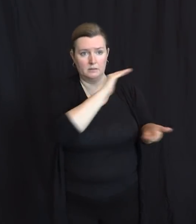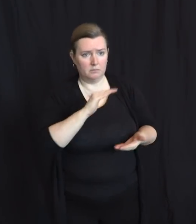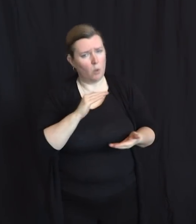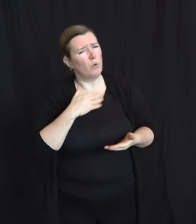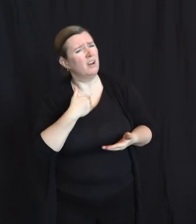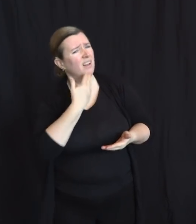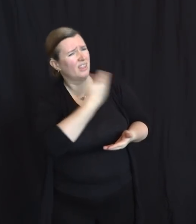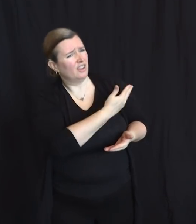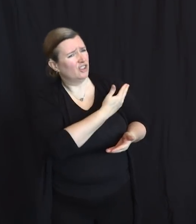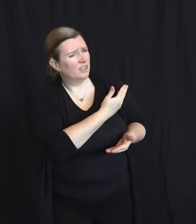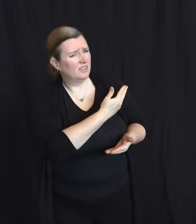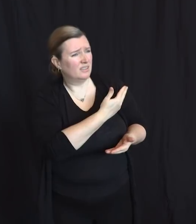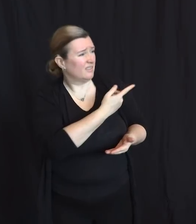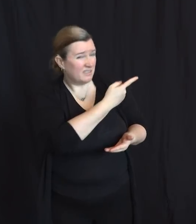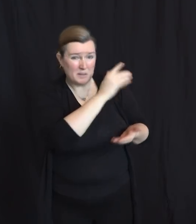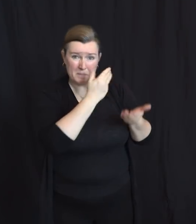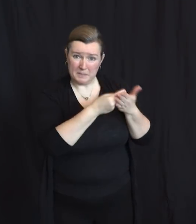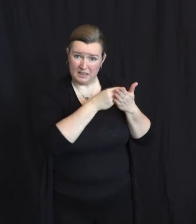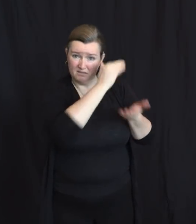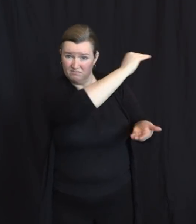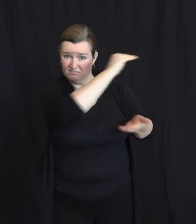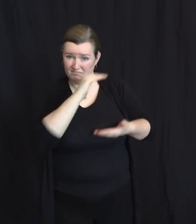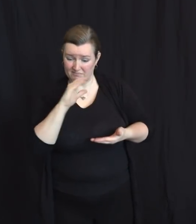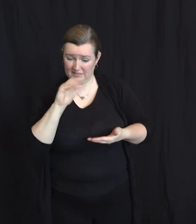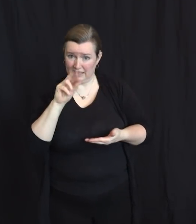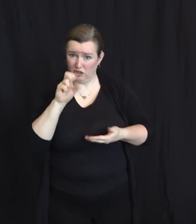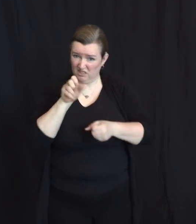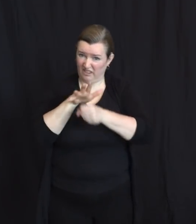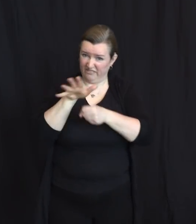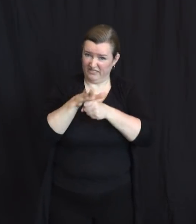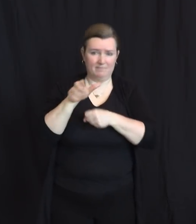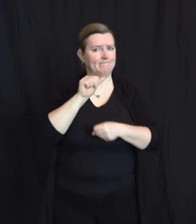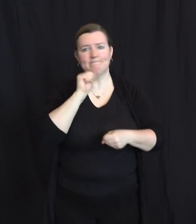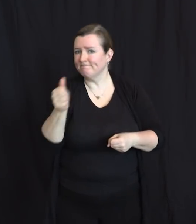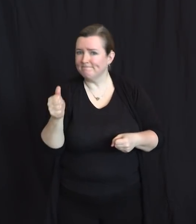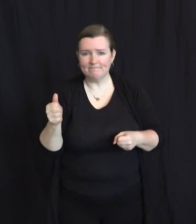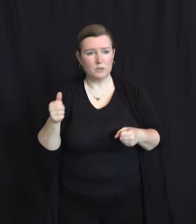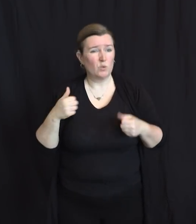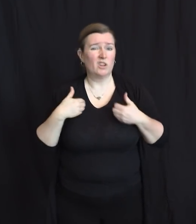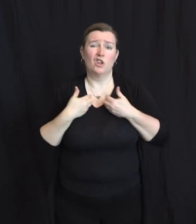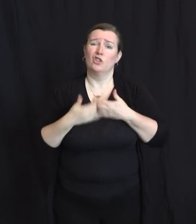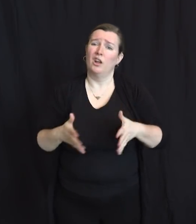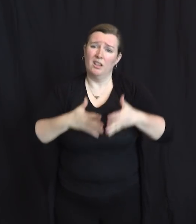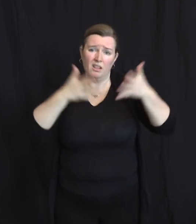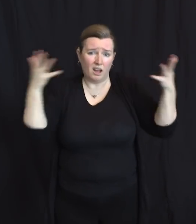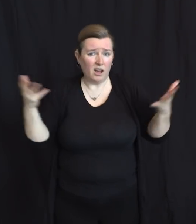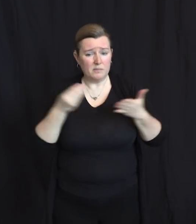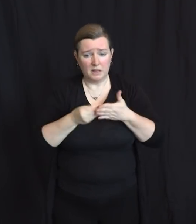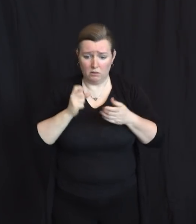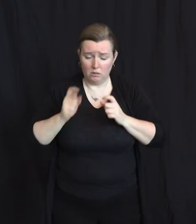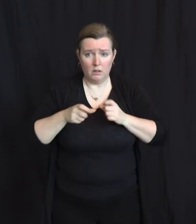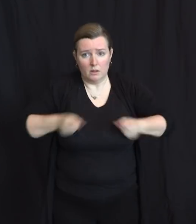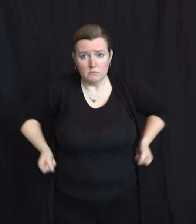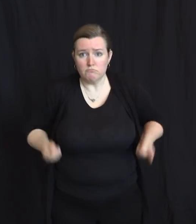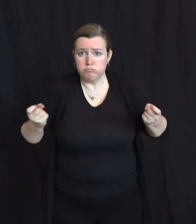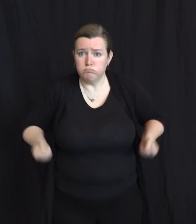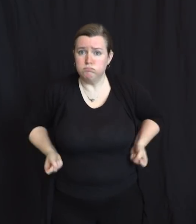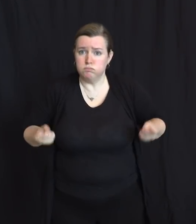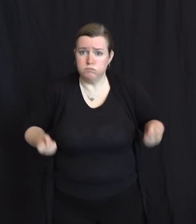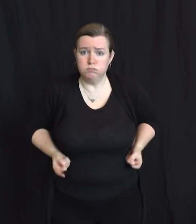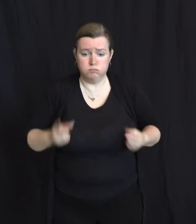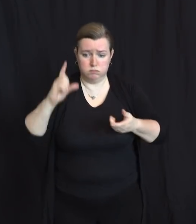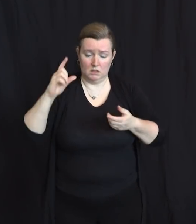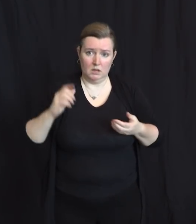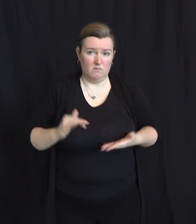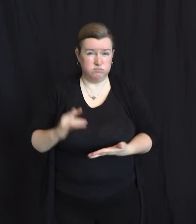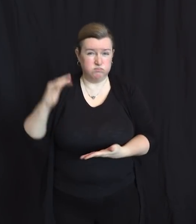woefully insufficient to address the scale of the revenue loss that we are experiencing due to our mitigation efforts which are working,